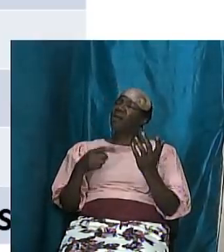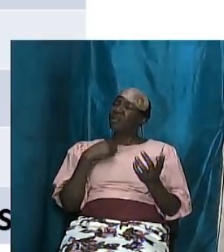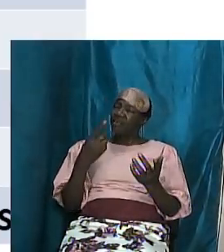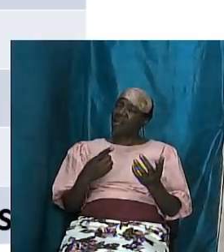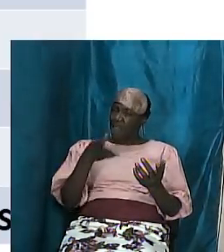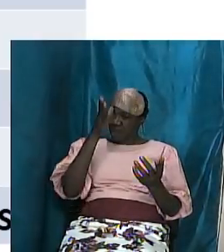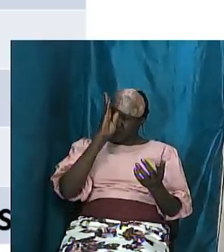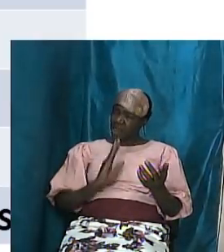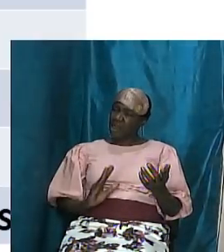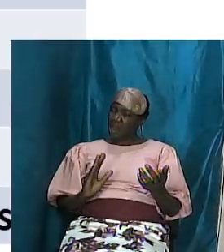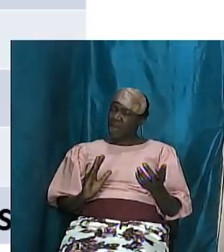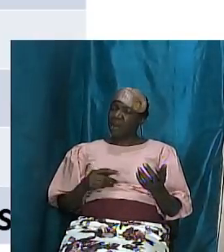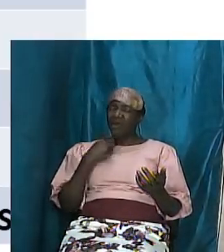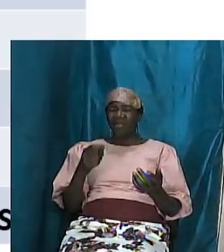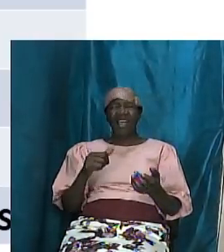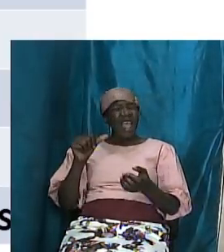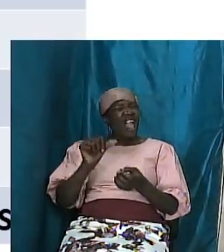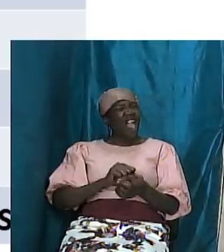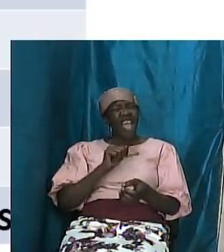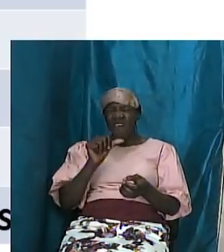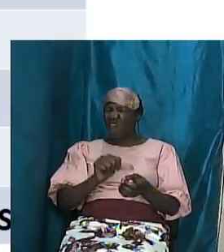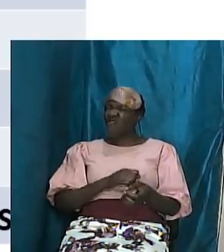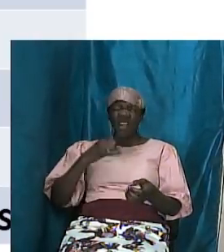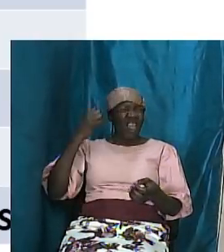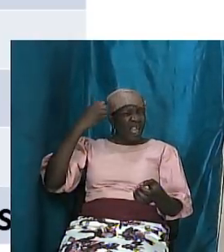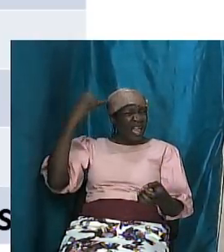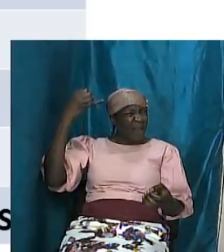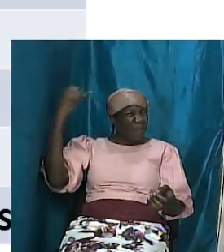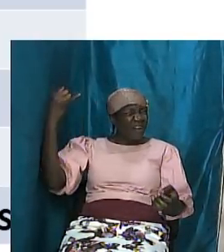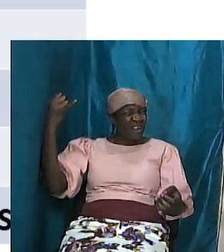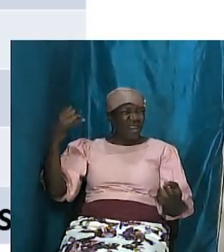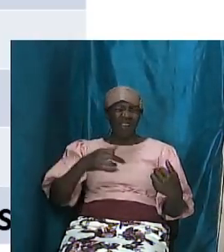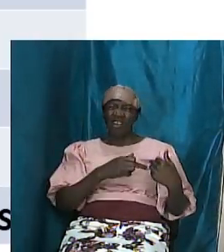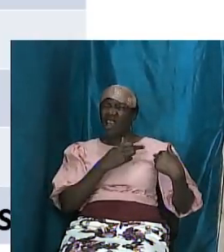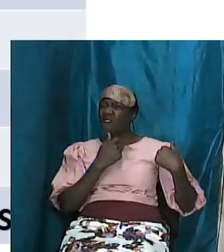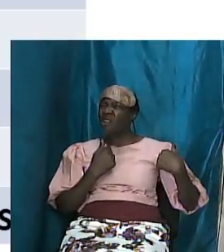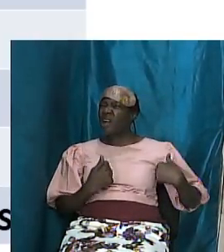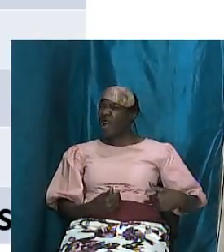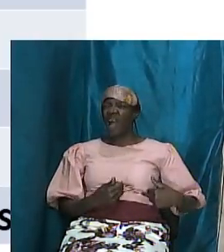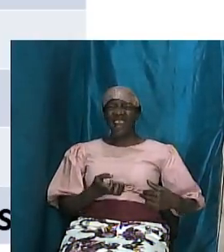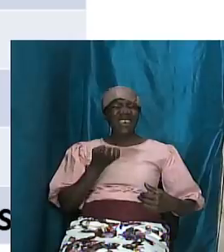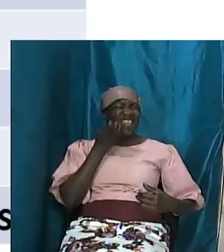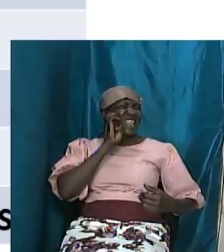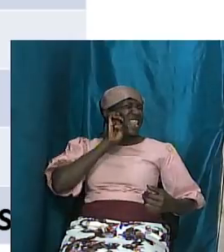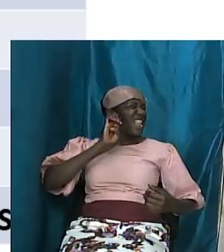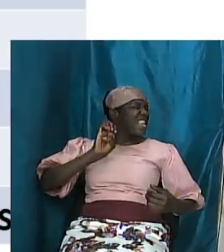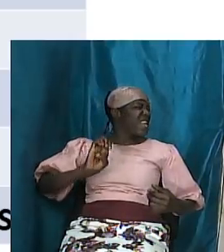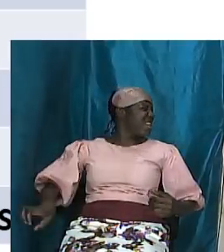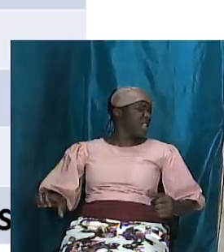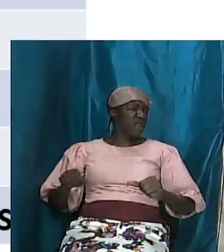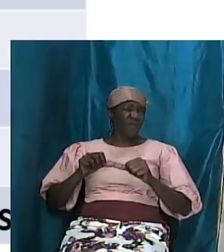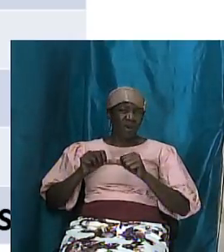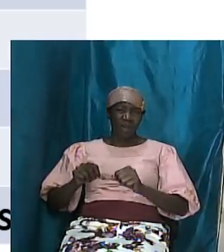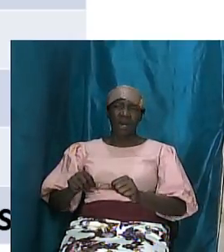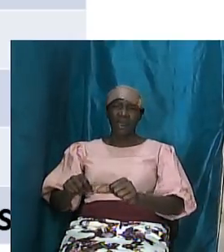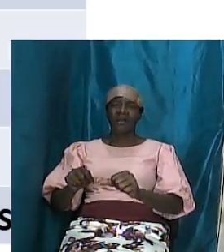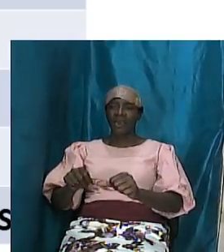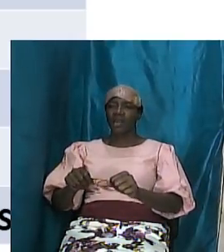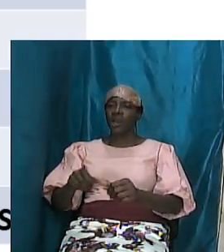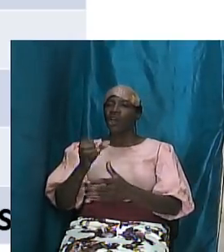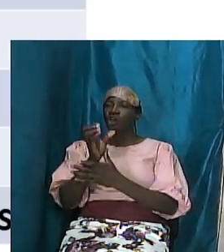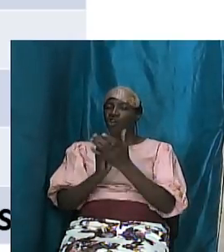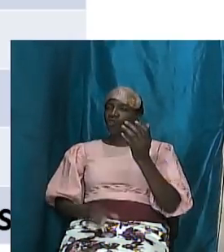man, said every imagination of his heart was just evil continually. And so in